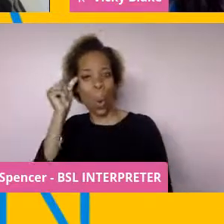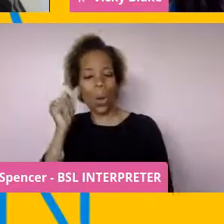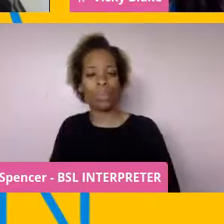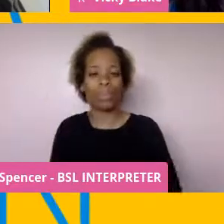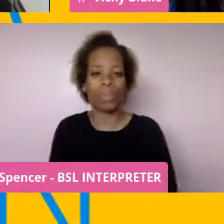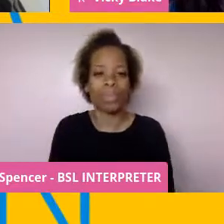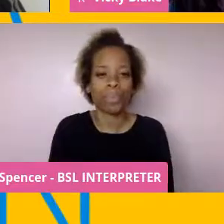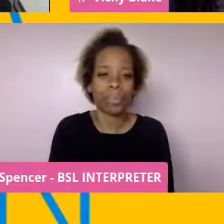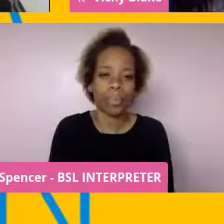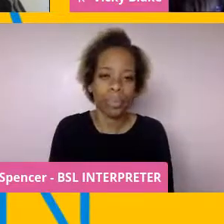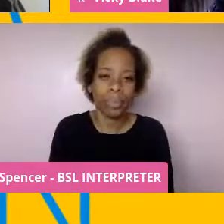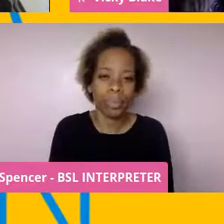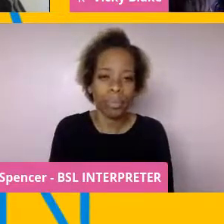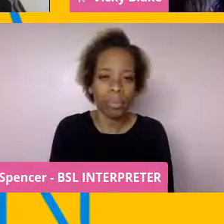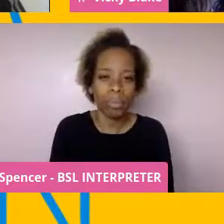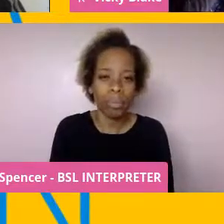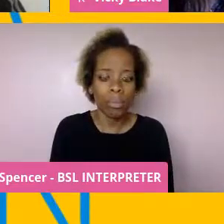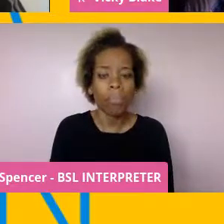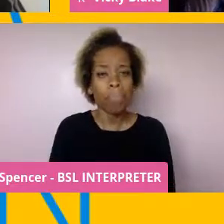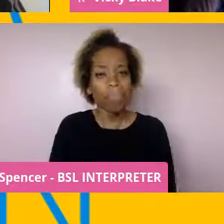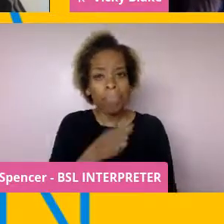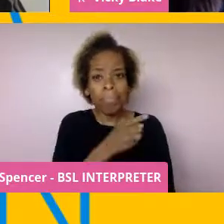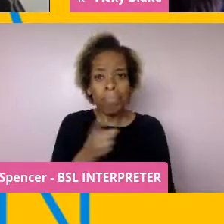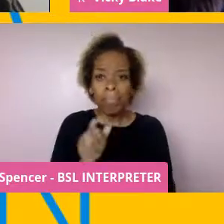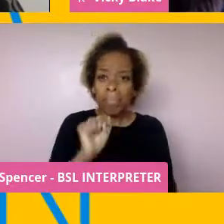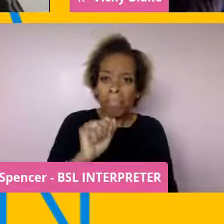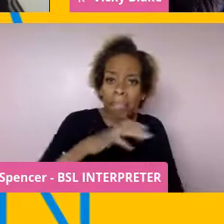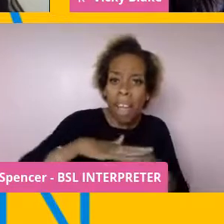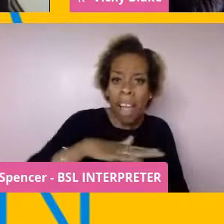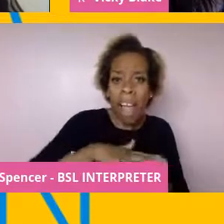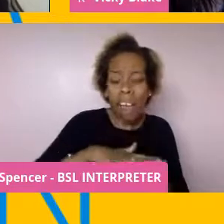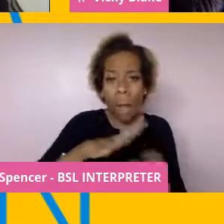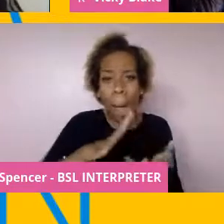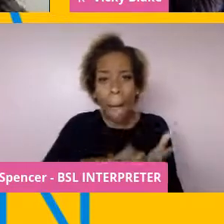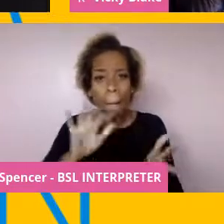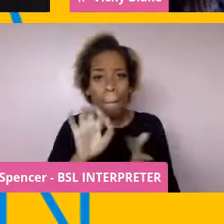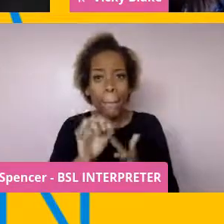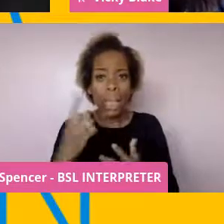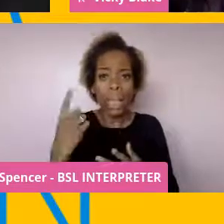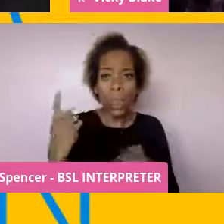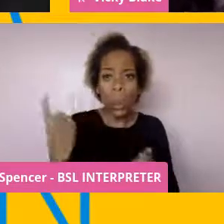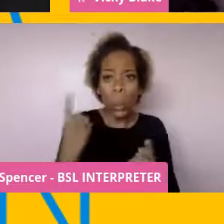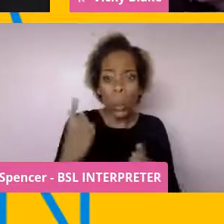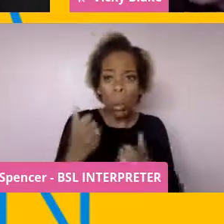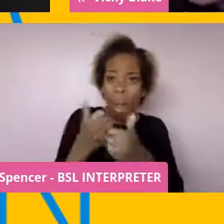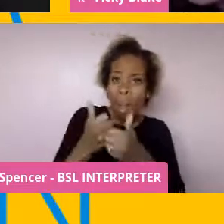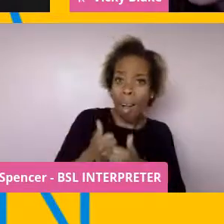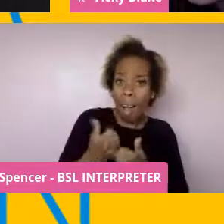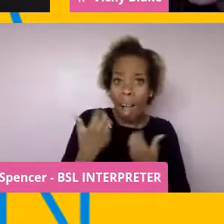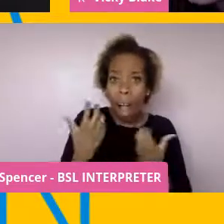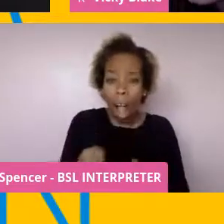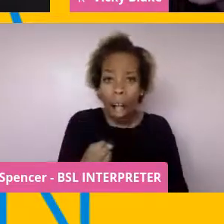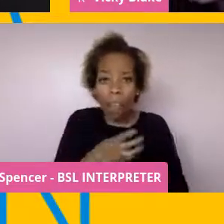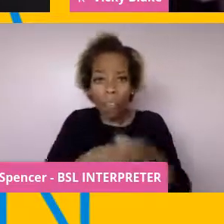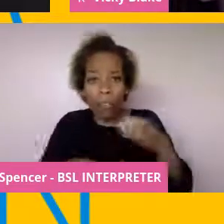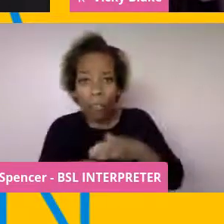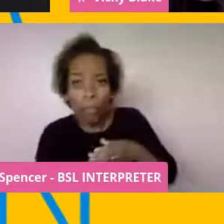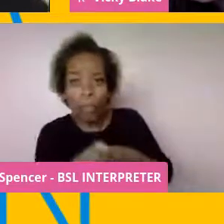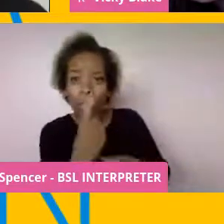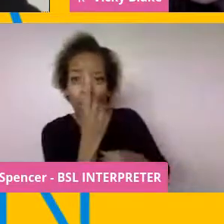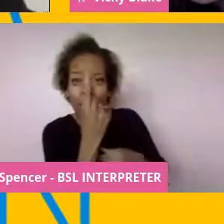got sympathetic MPs, it's always useful to begin that conversation, and even necessarily, MPs who